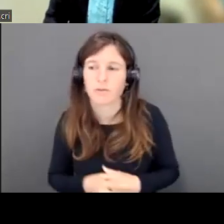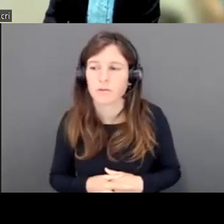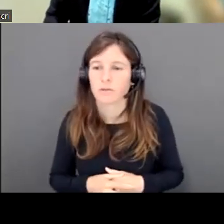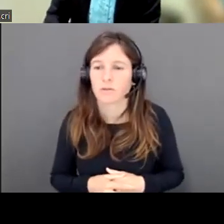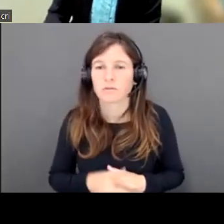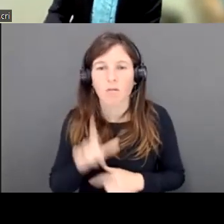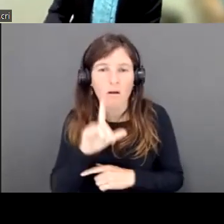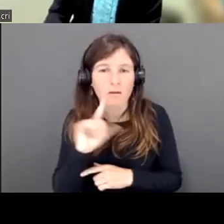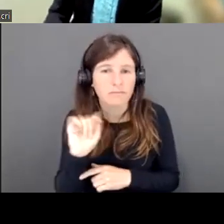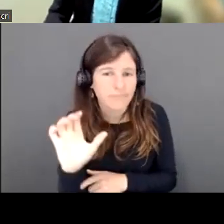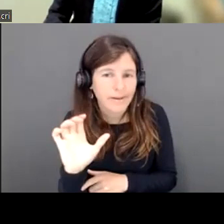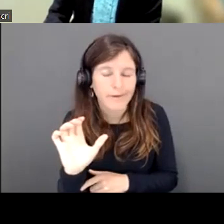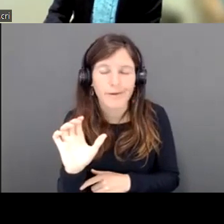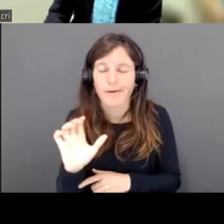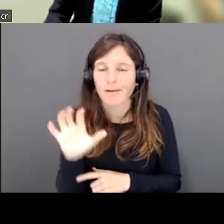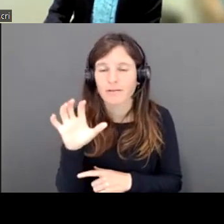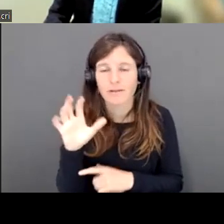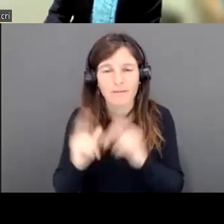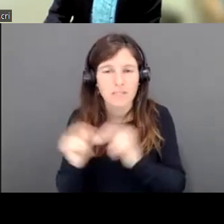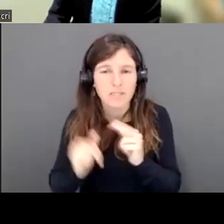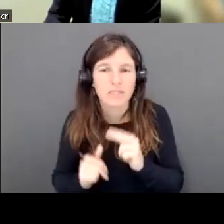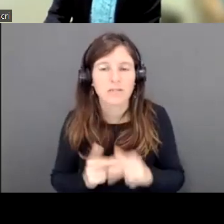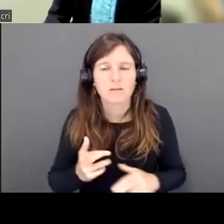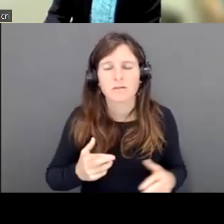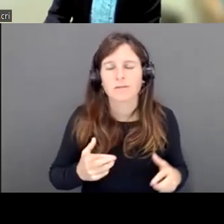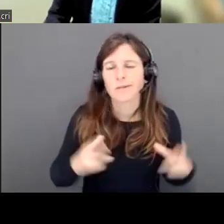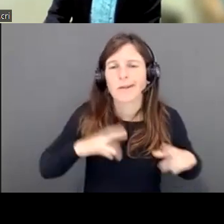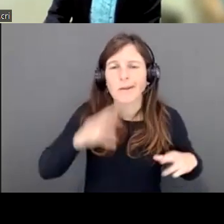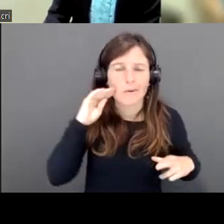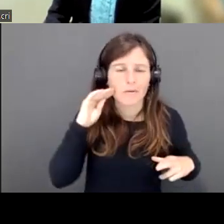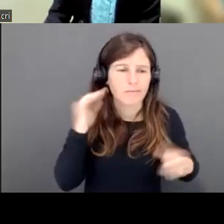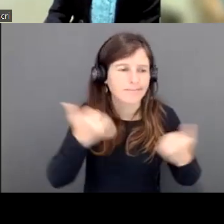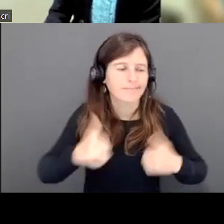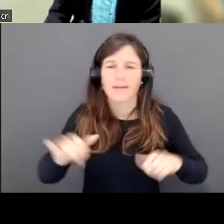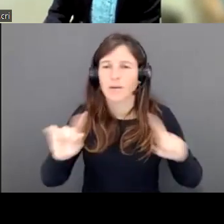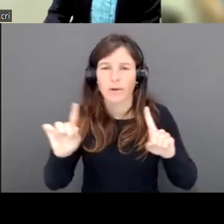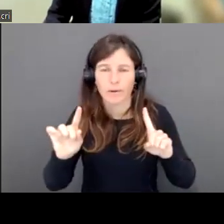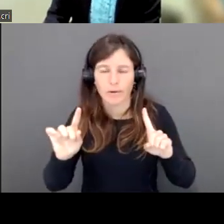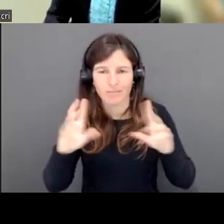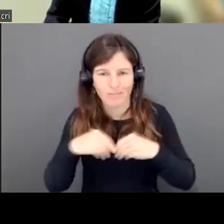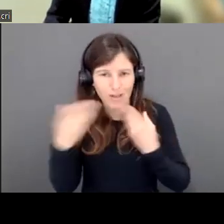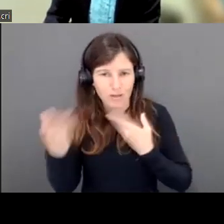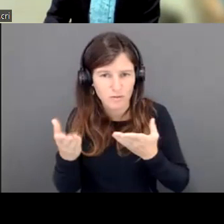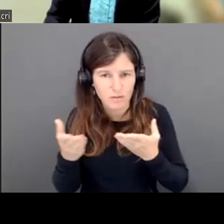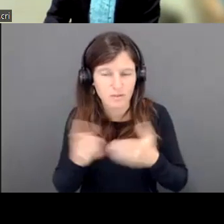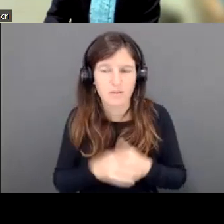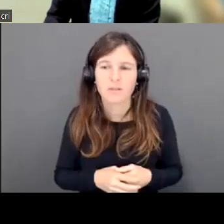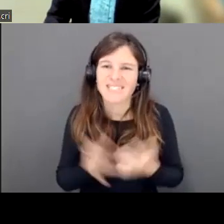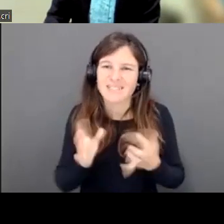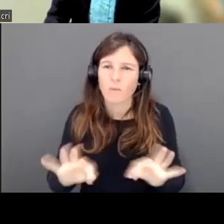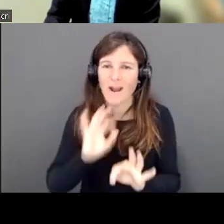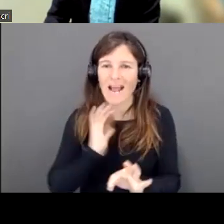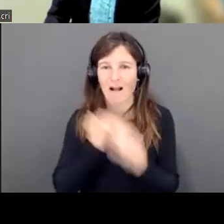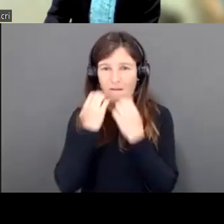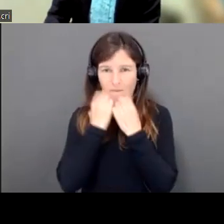long-term care facilities, retirement homes, wherever that is, we want to ensure that we don't impose our value system